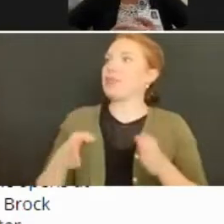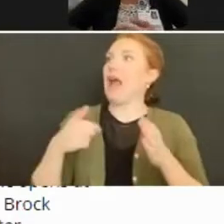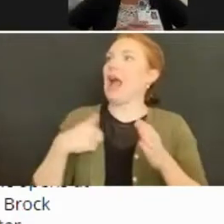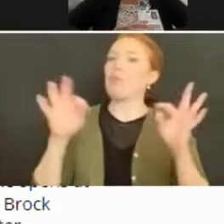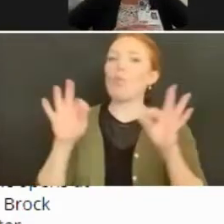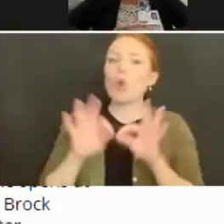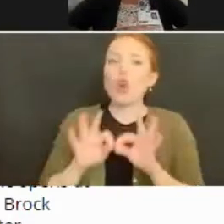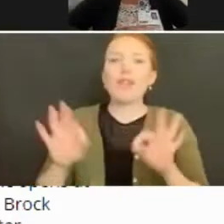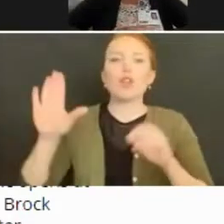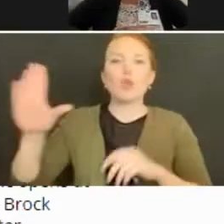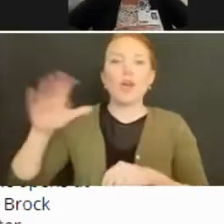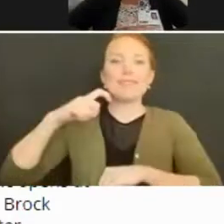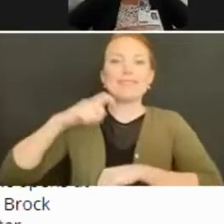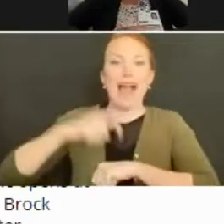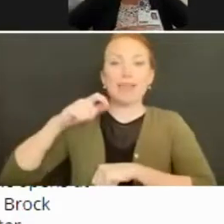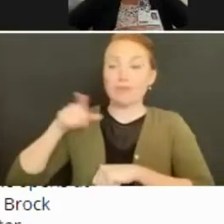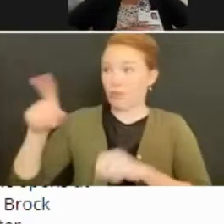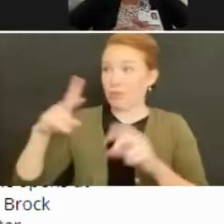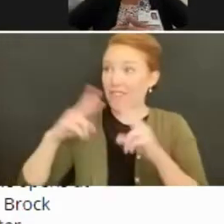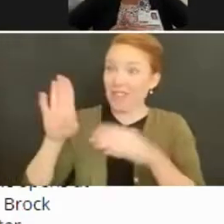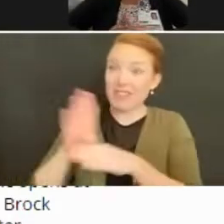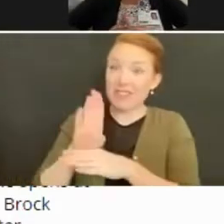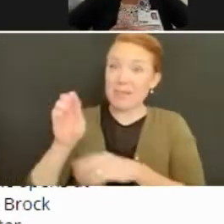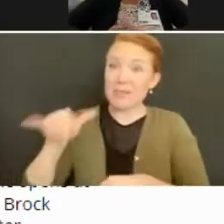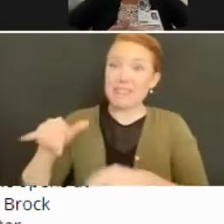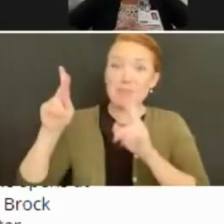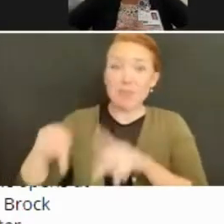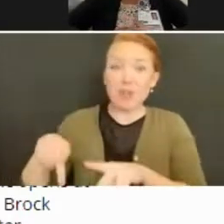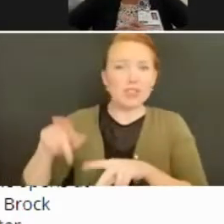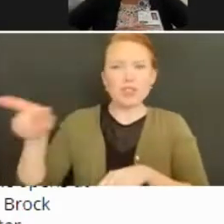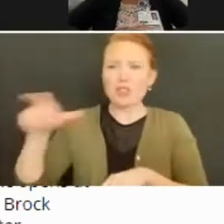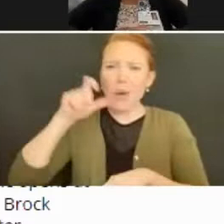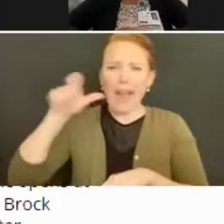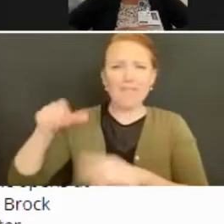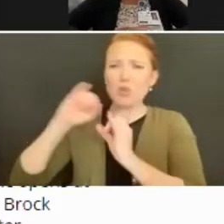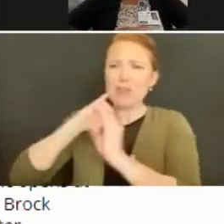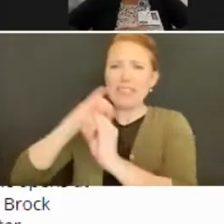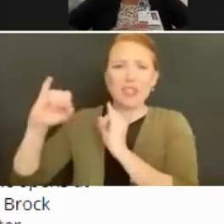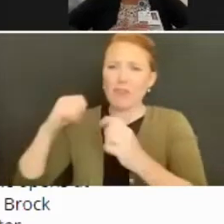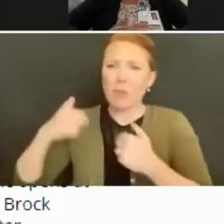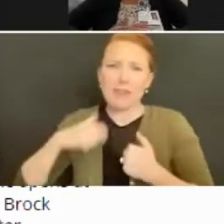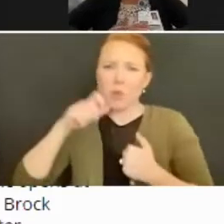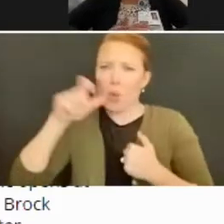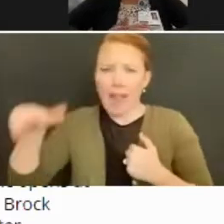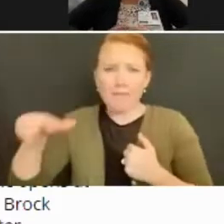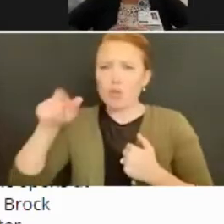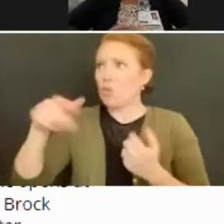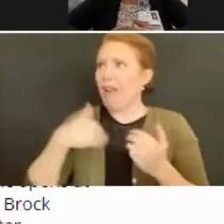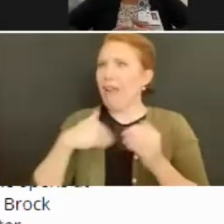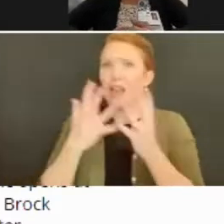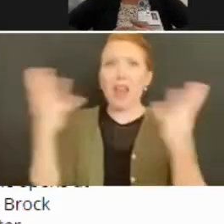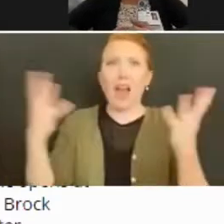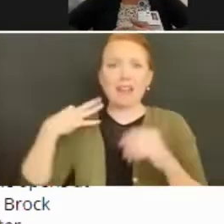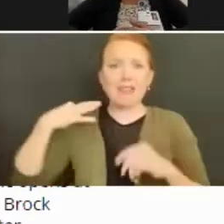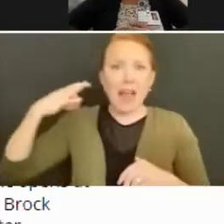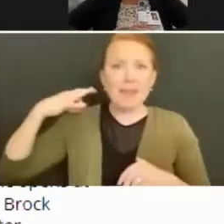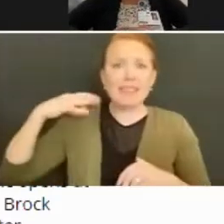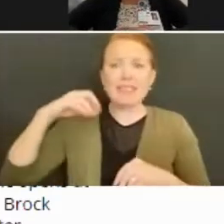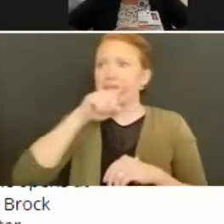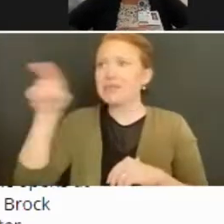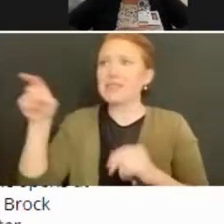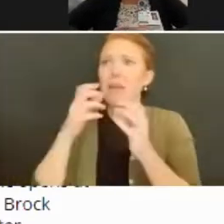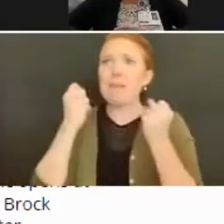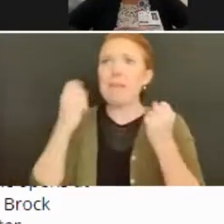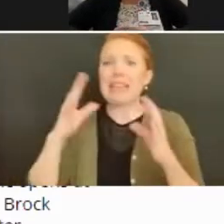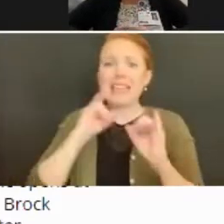right? And you're a very busy person. You don't have to interview me. You could have lots of applicants, lots of interviews. How